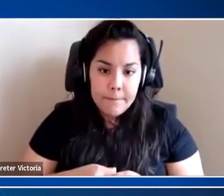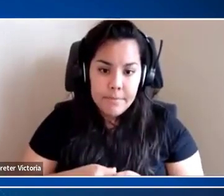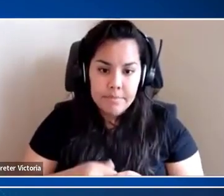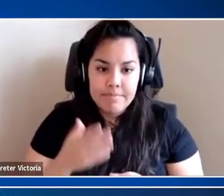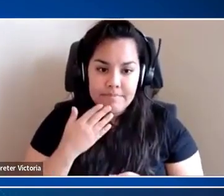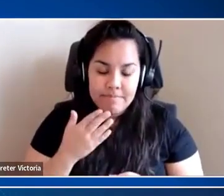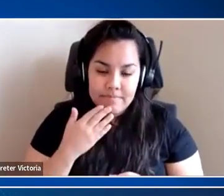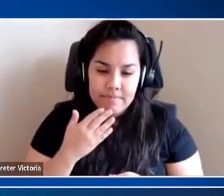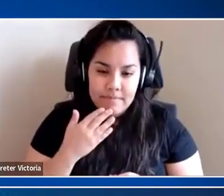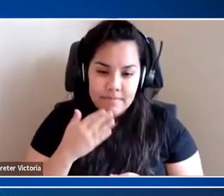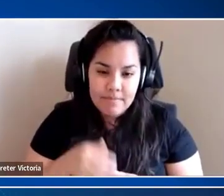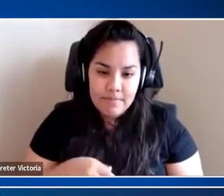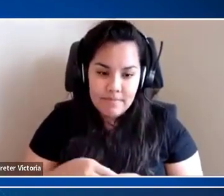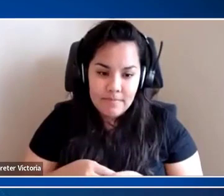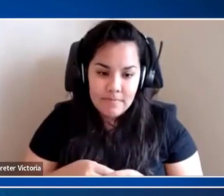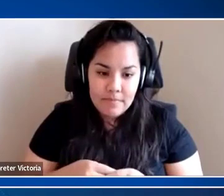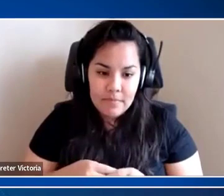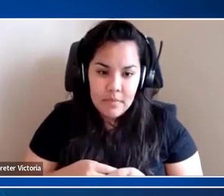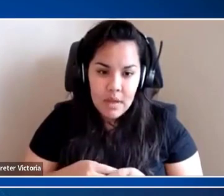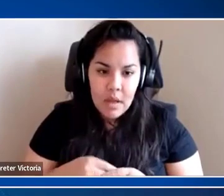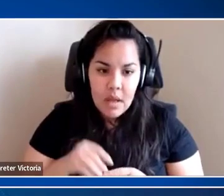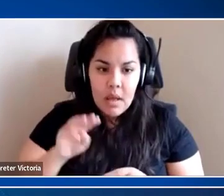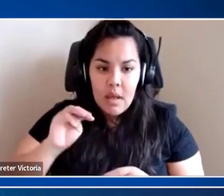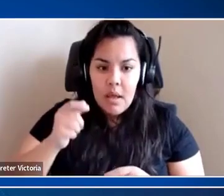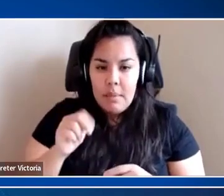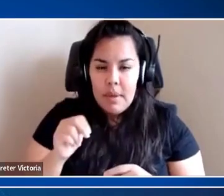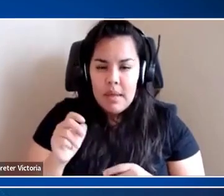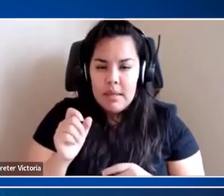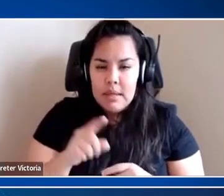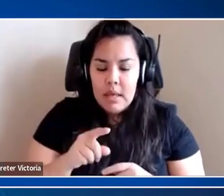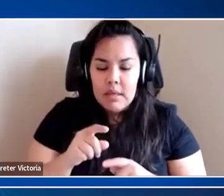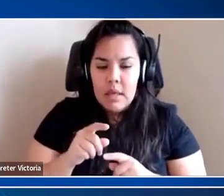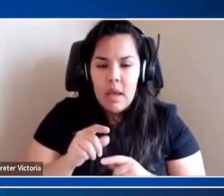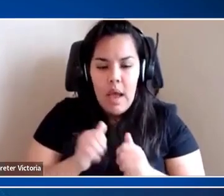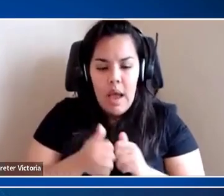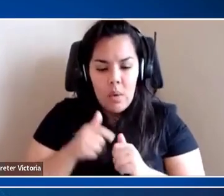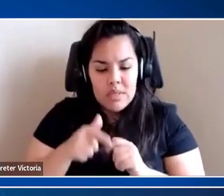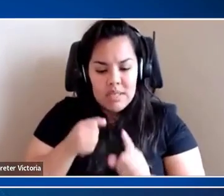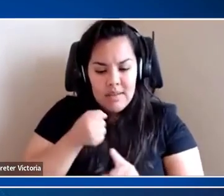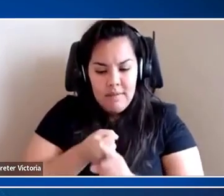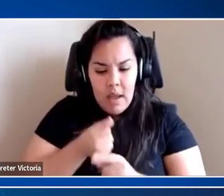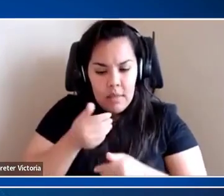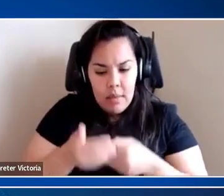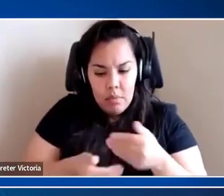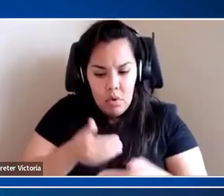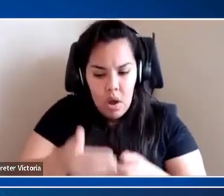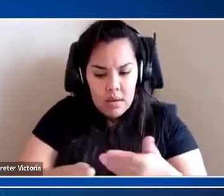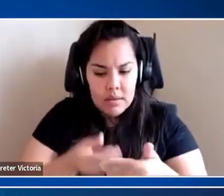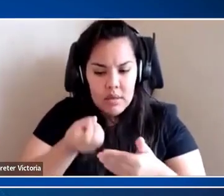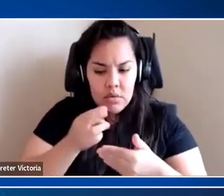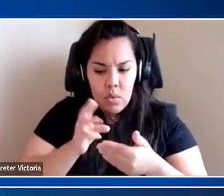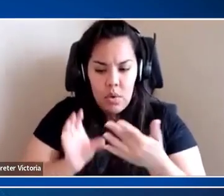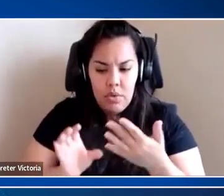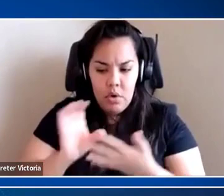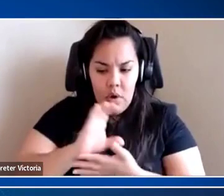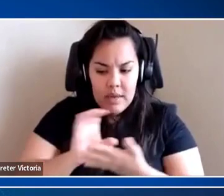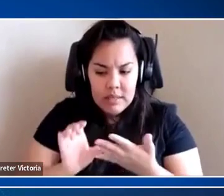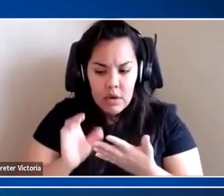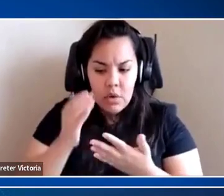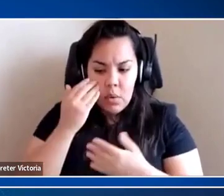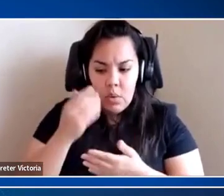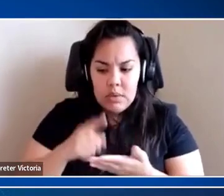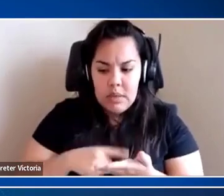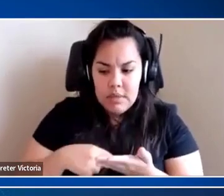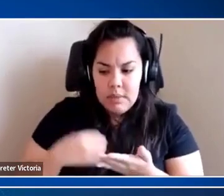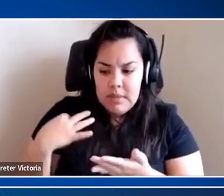Thank you. How will this affect the process or the criteria by which applications are separated into kind of discussed and